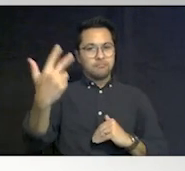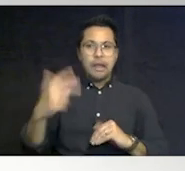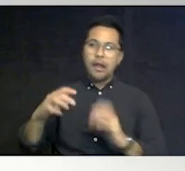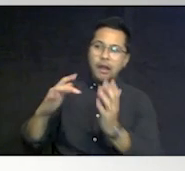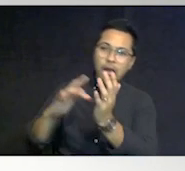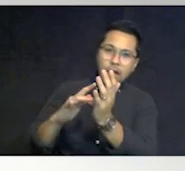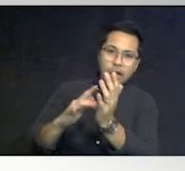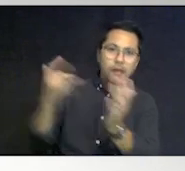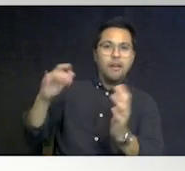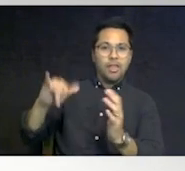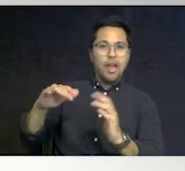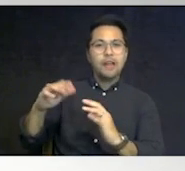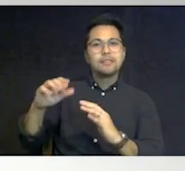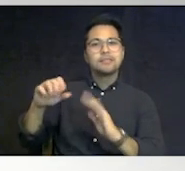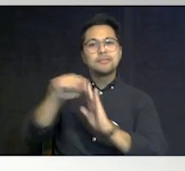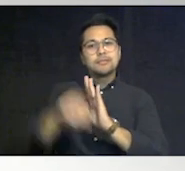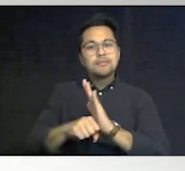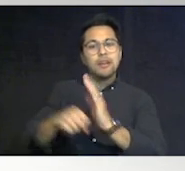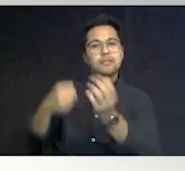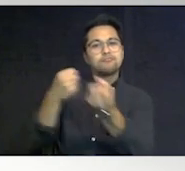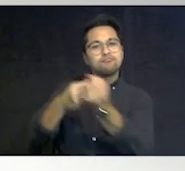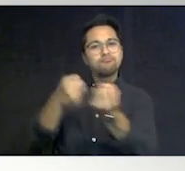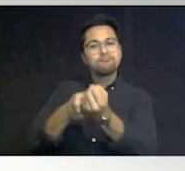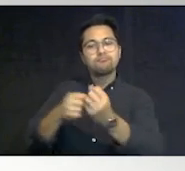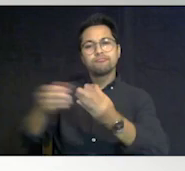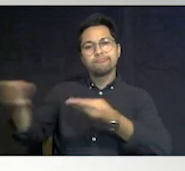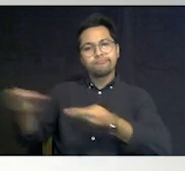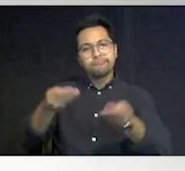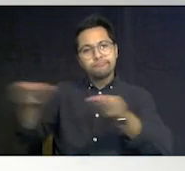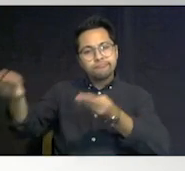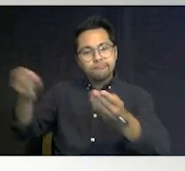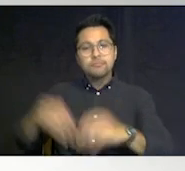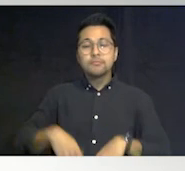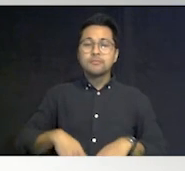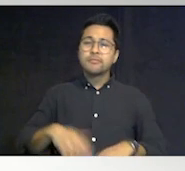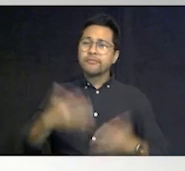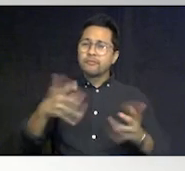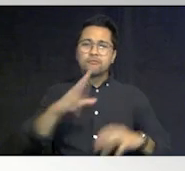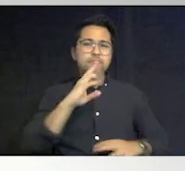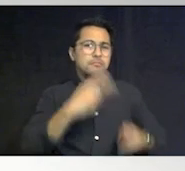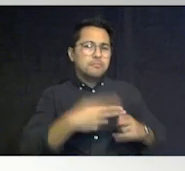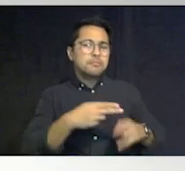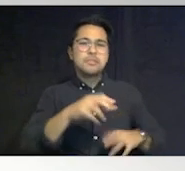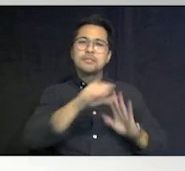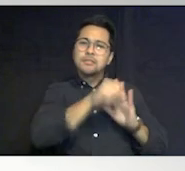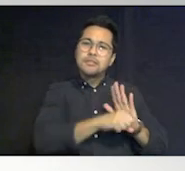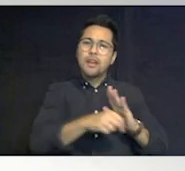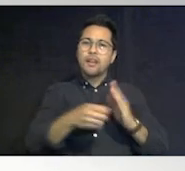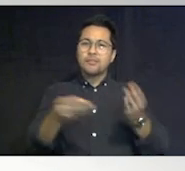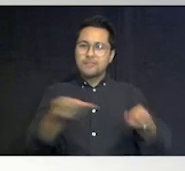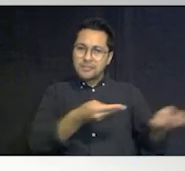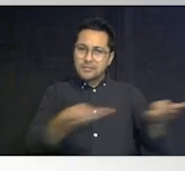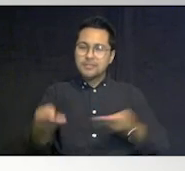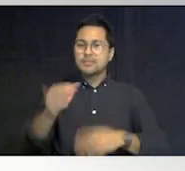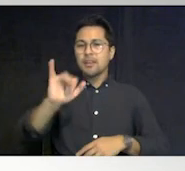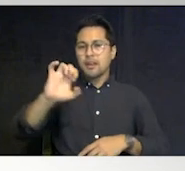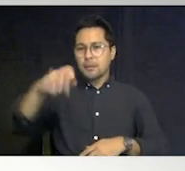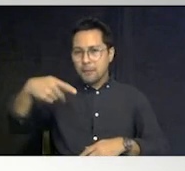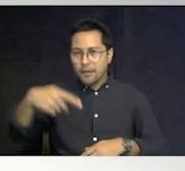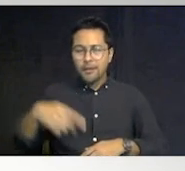IEP is a wonderful option. You know, we talk about state facilitated IEP and